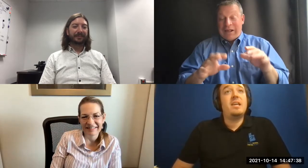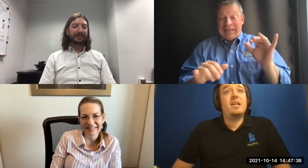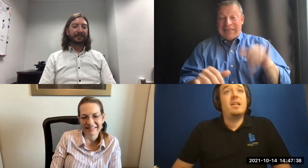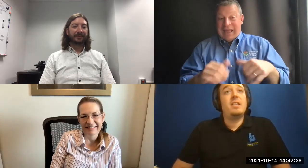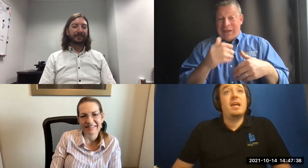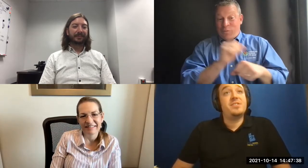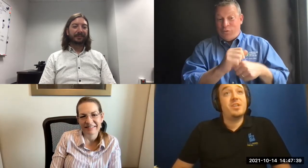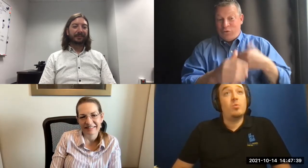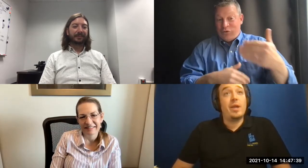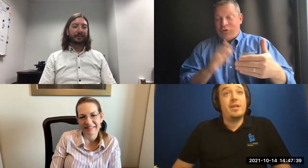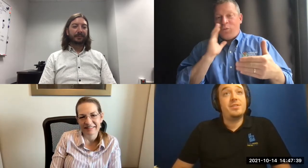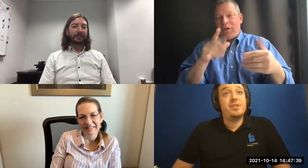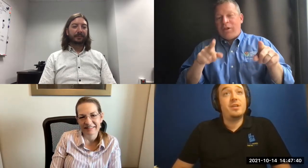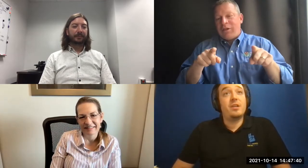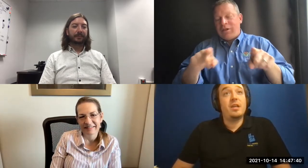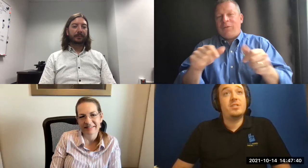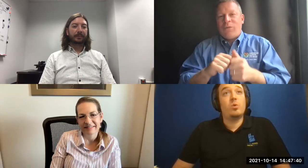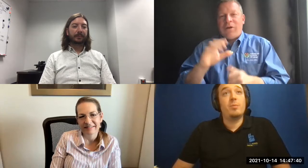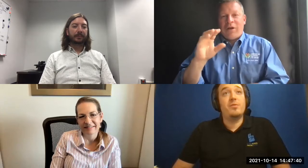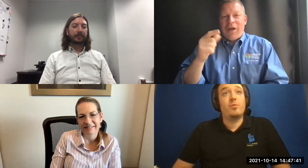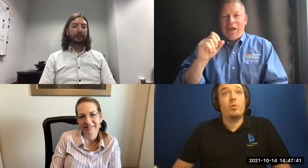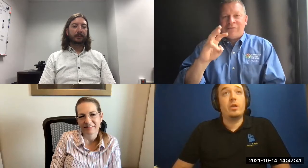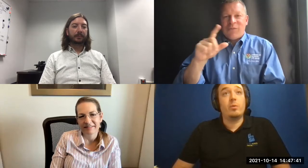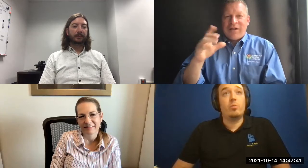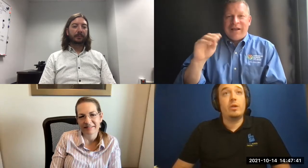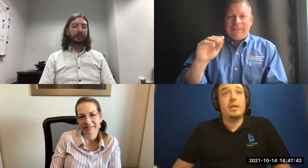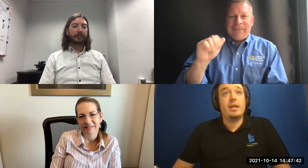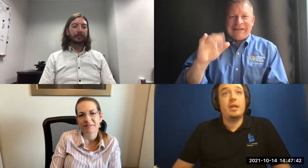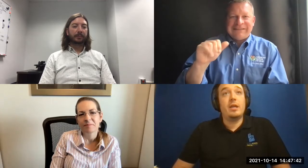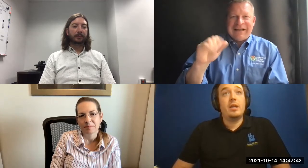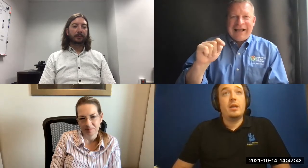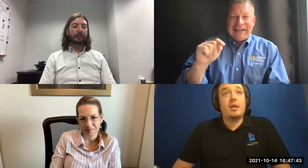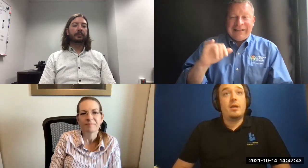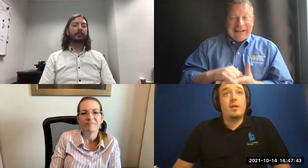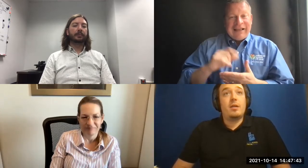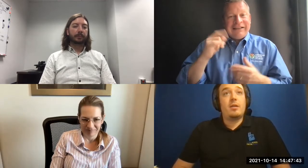I think that in some ways, as the work moves forward, it will really